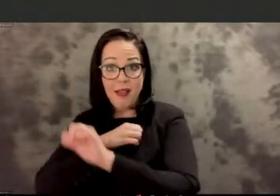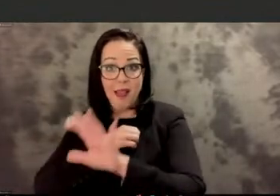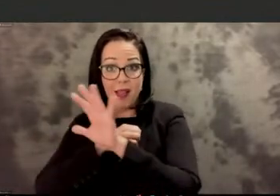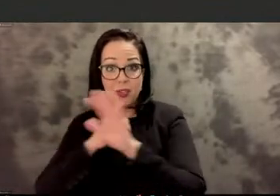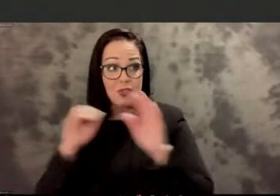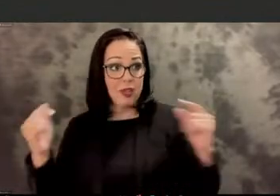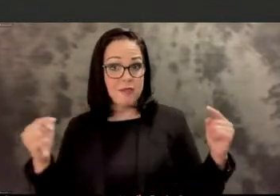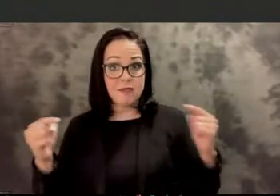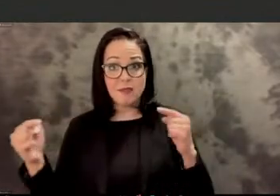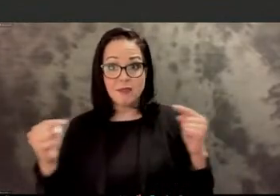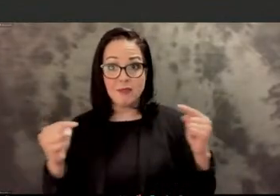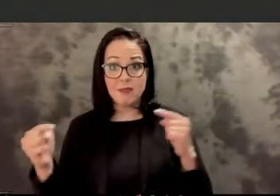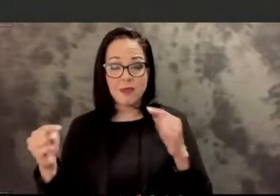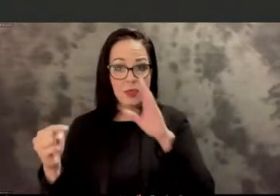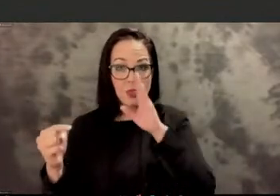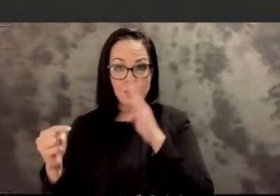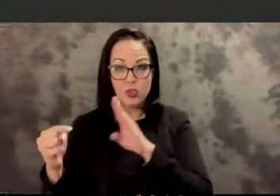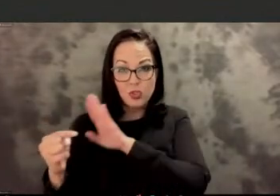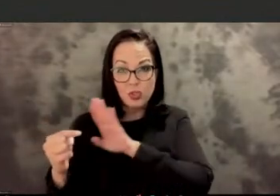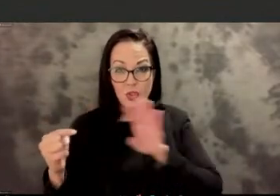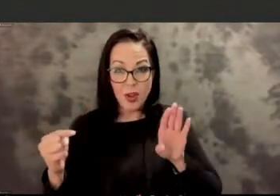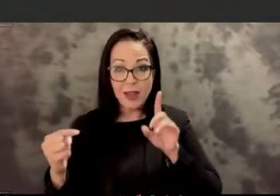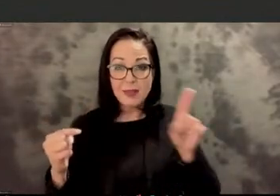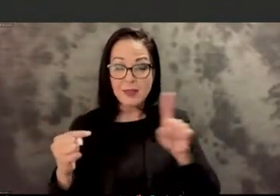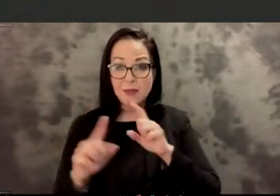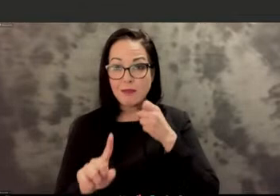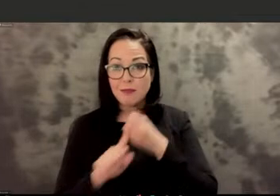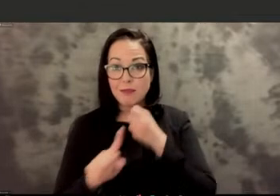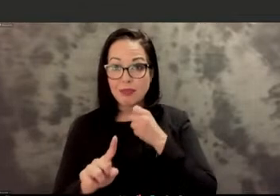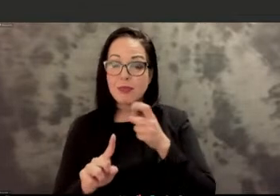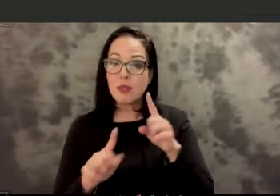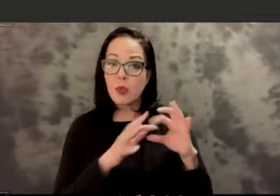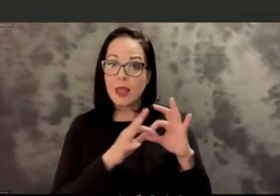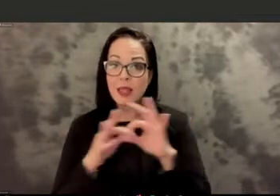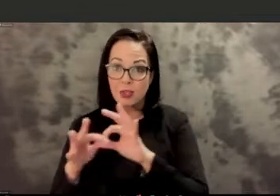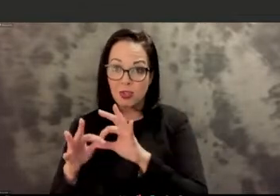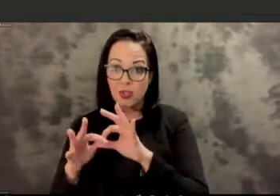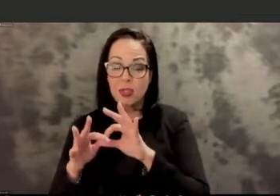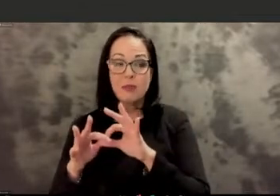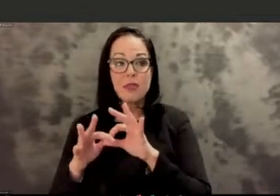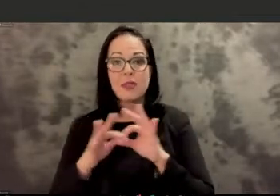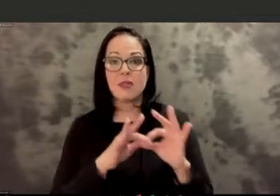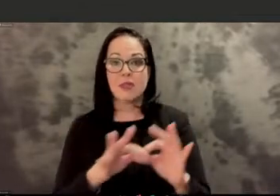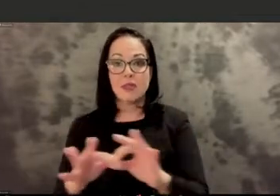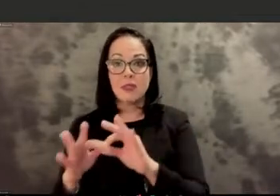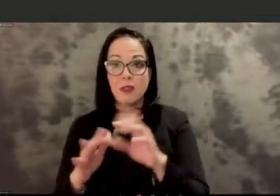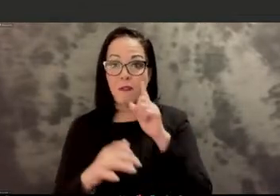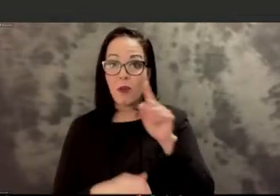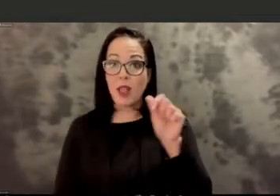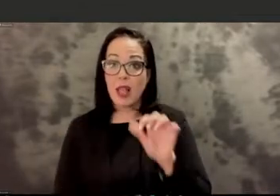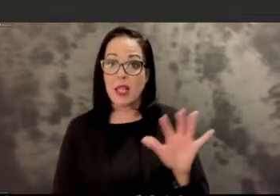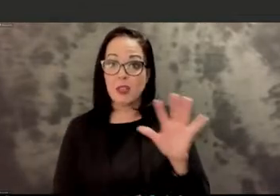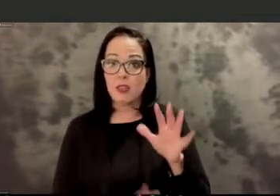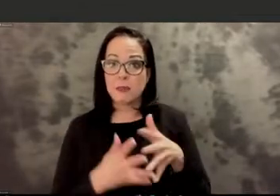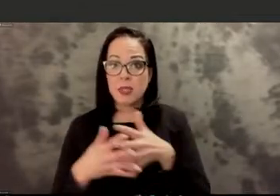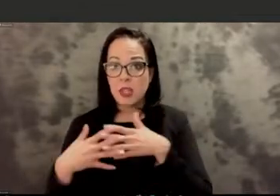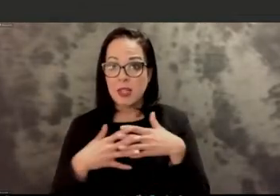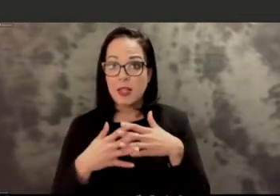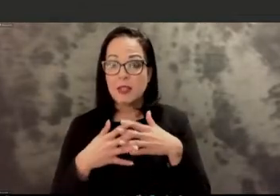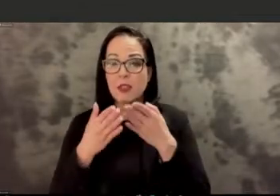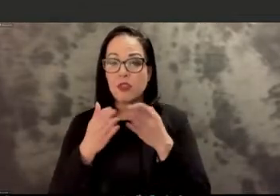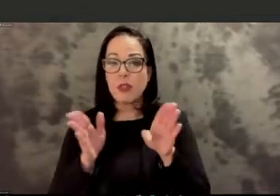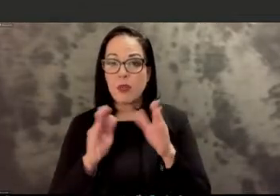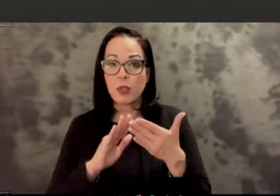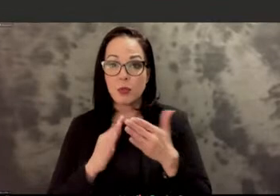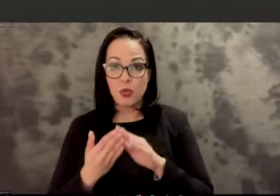that has direct, profound impact on the relationships for Asian Americans and the general